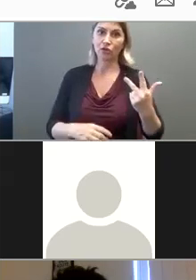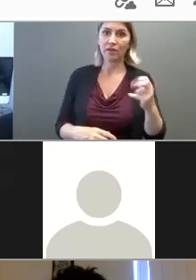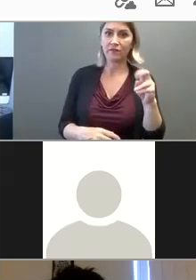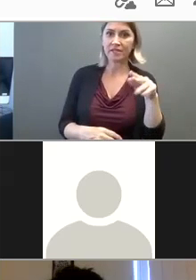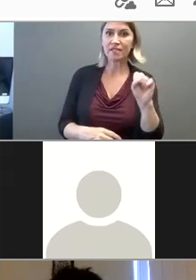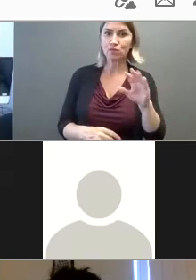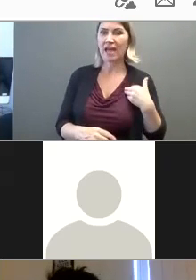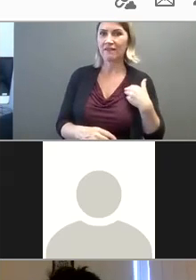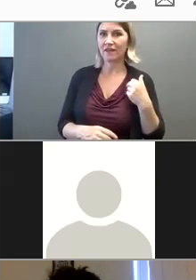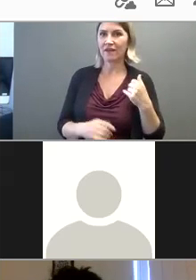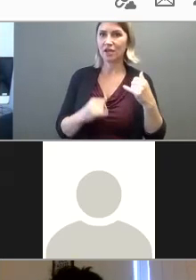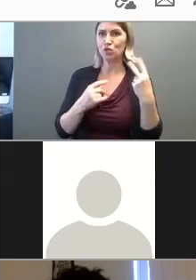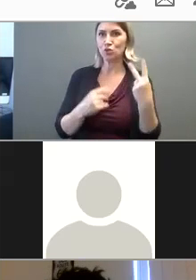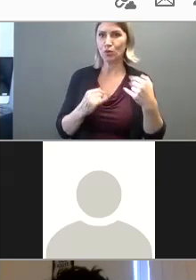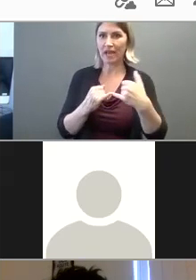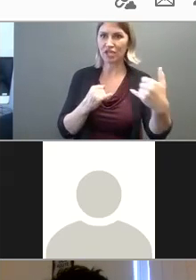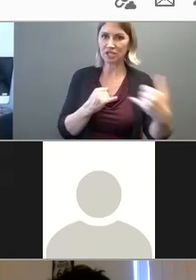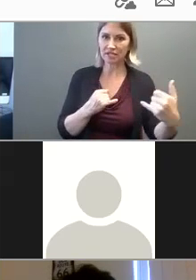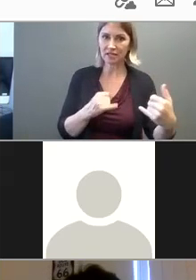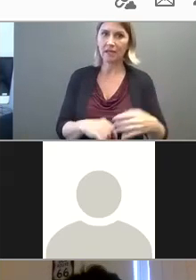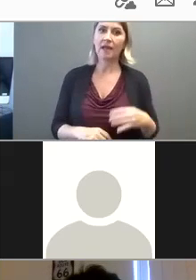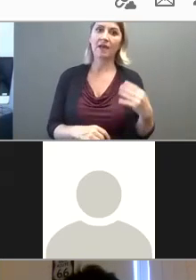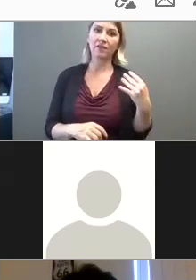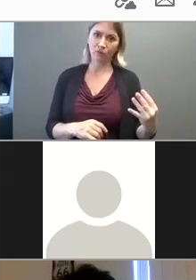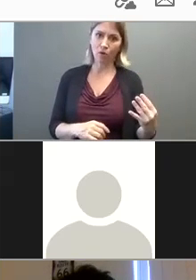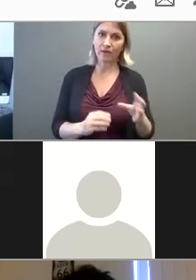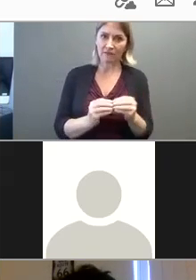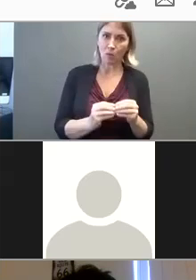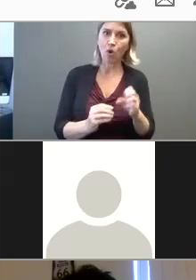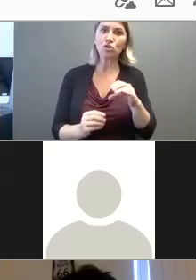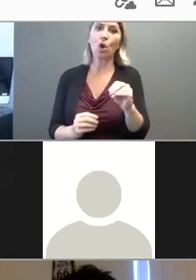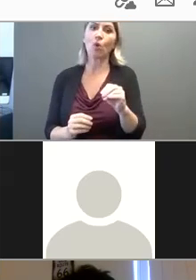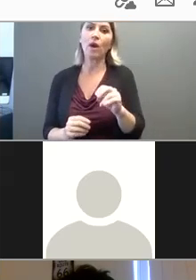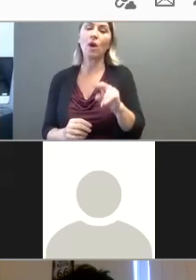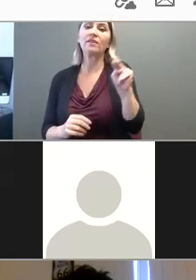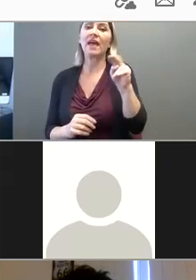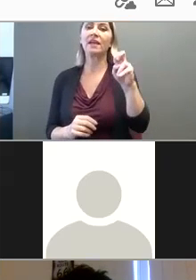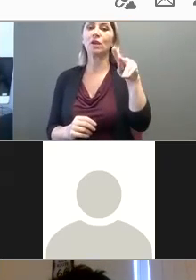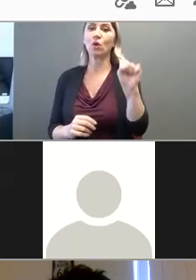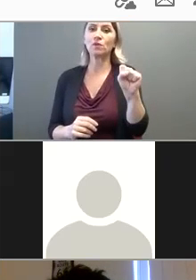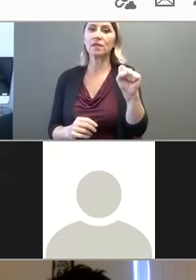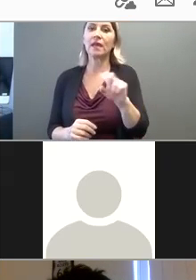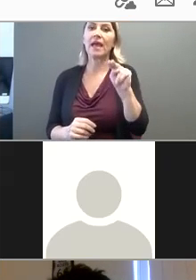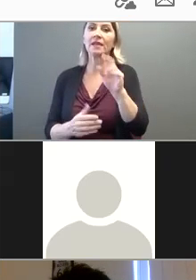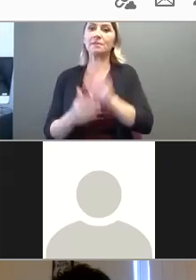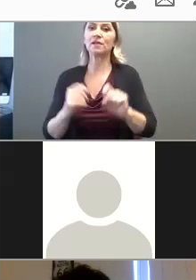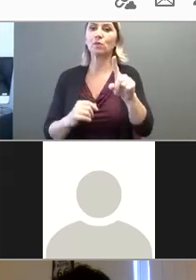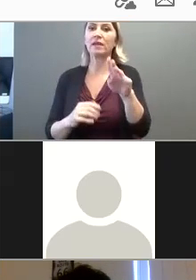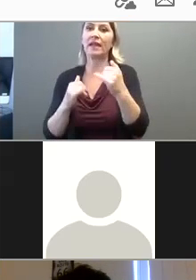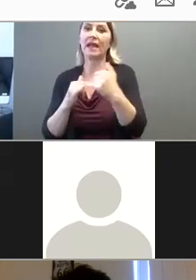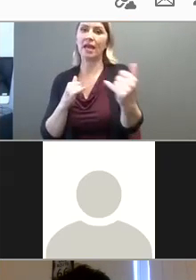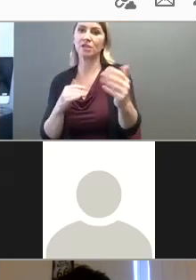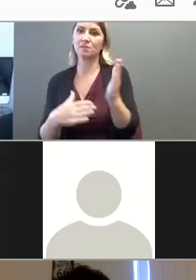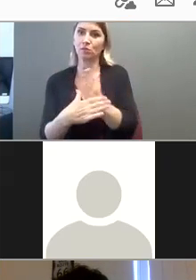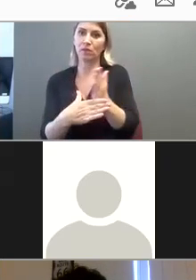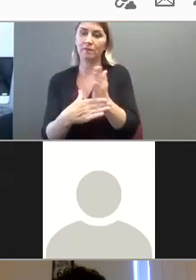edges between them. 4 vertices would have 3 edges between them. So a tree with n nodes can only have n-1 edges between them. And that